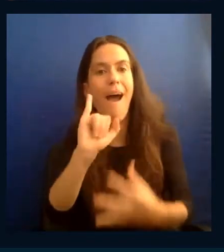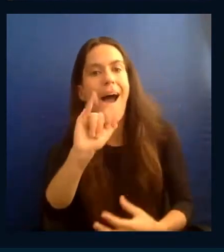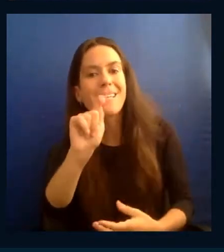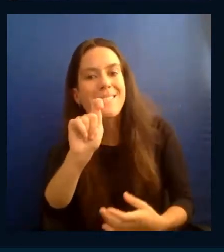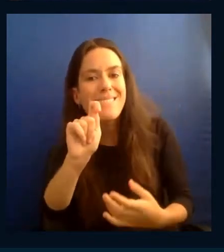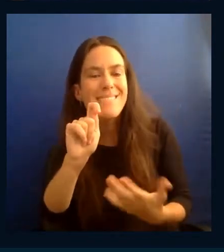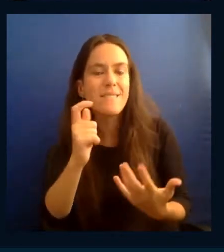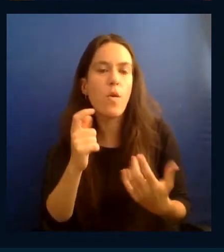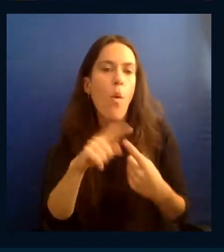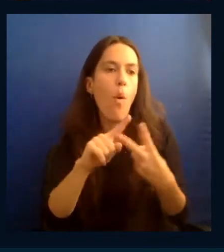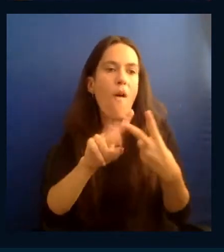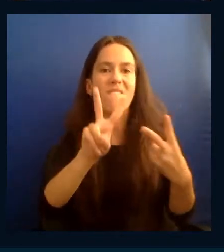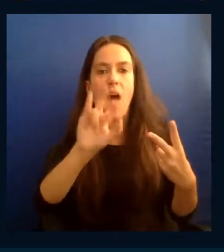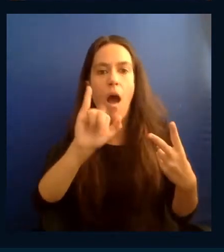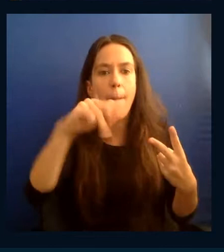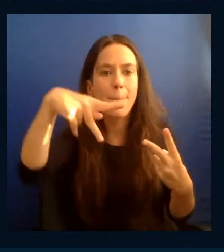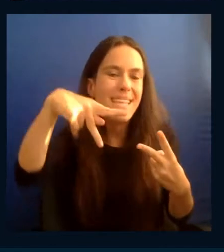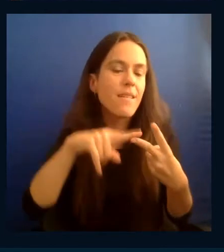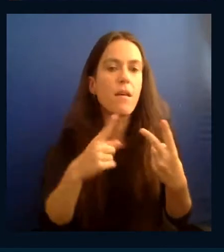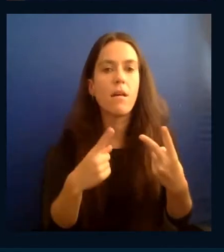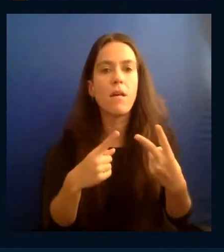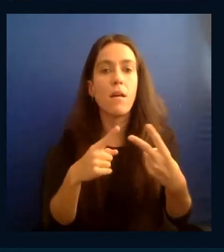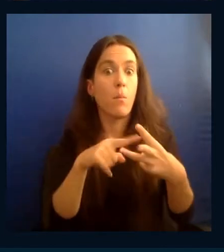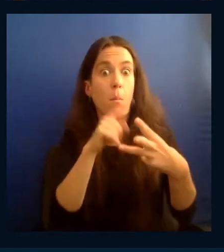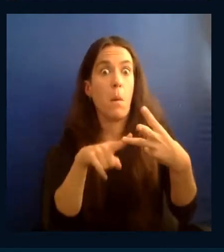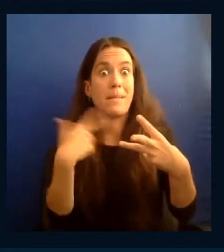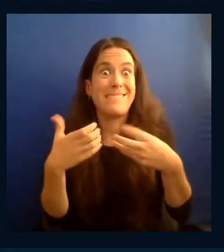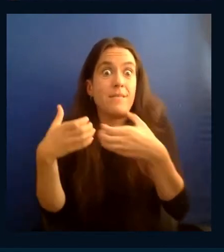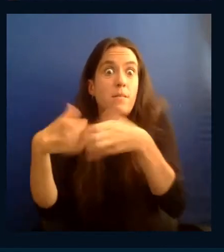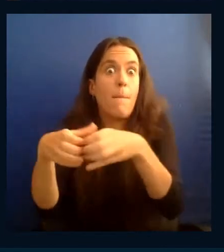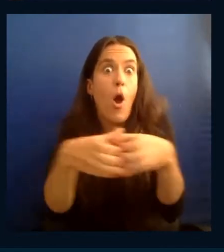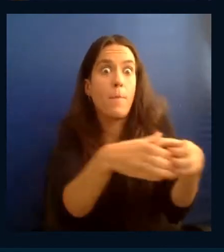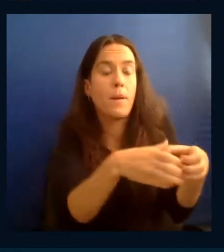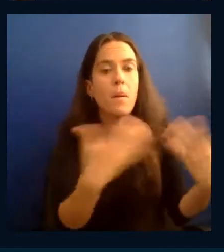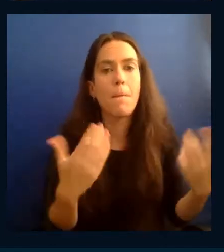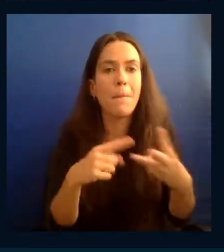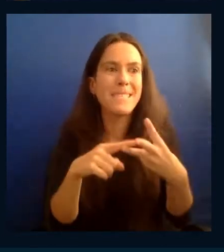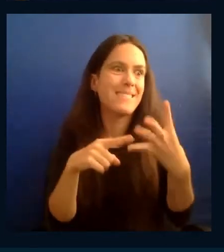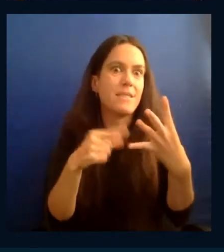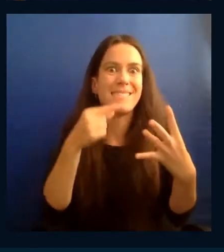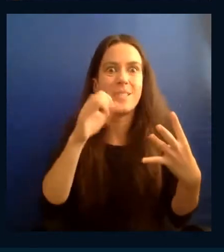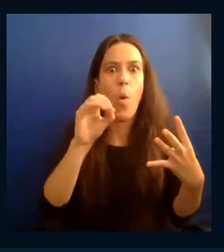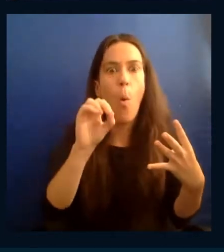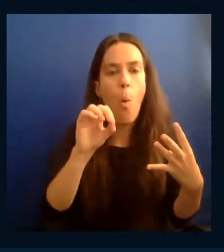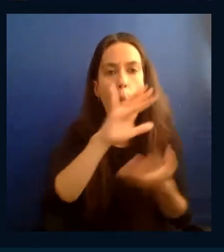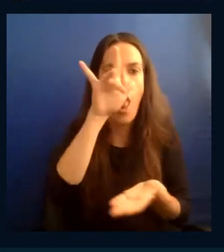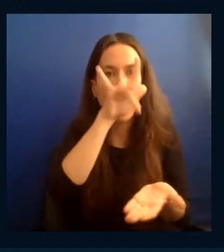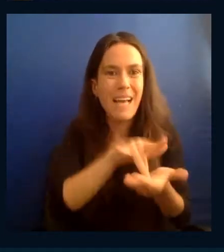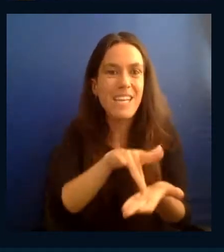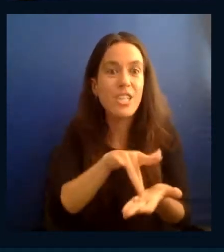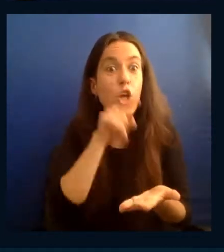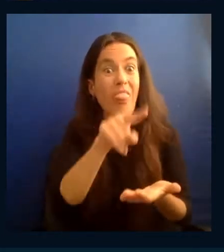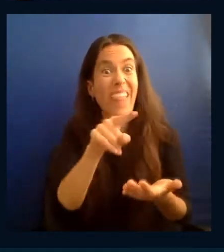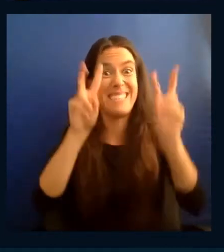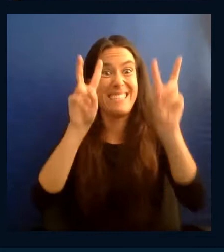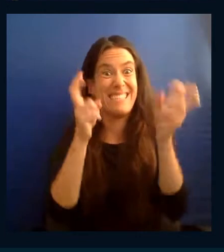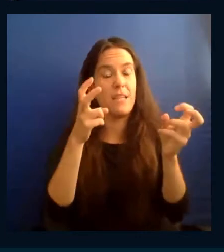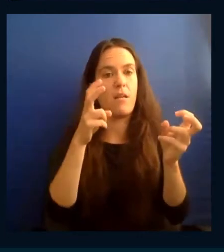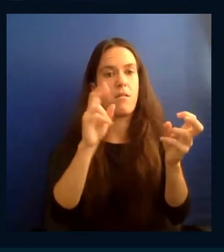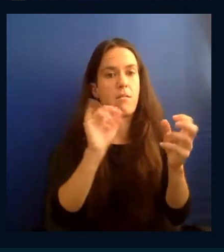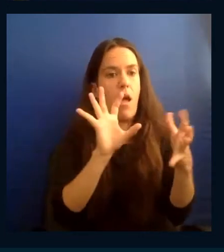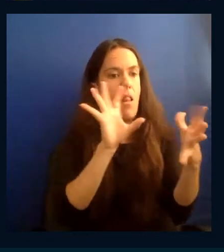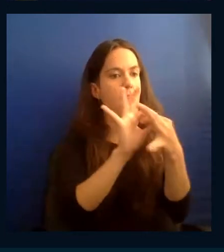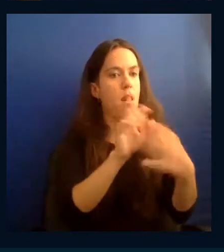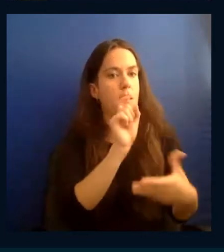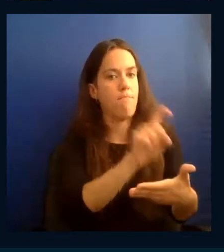and your VIPs in the business, and then maybe it goes out to the departments, maybe out to geolocation. And with feature flags, you enable a feature, and you can roll back easily by turning